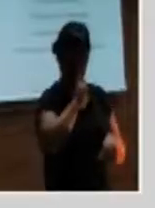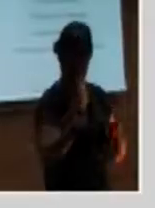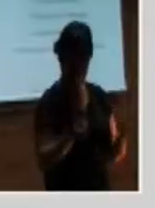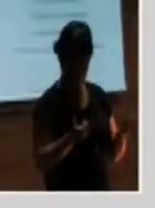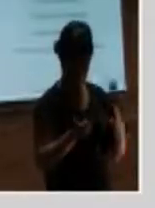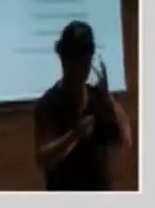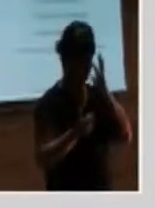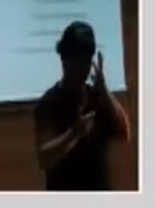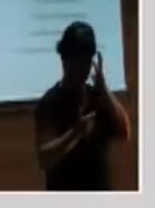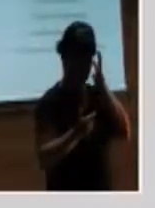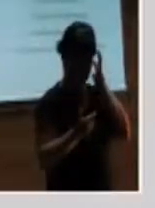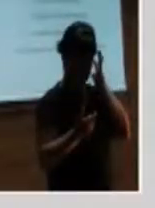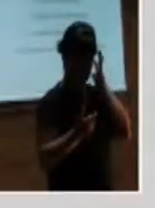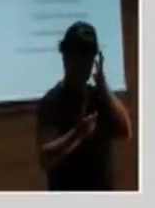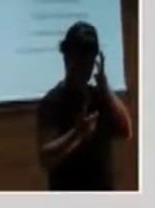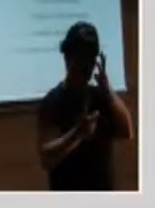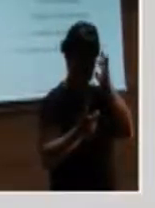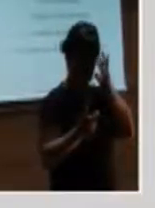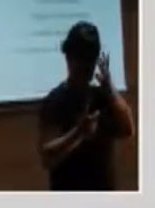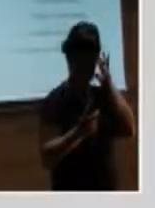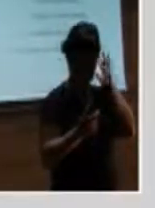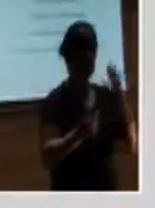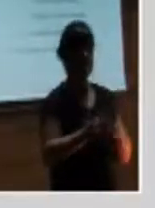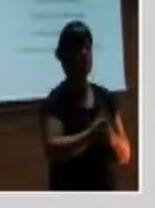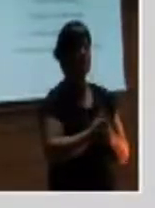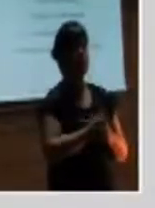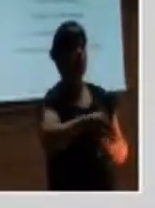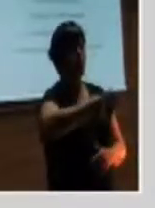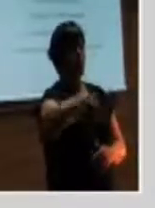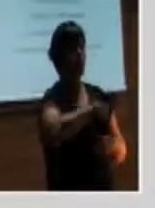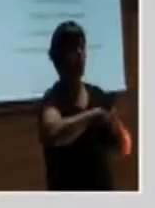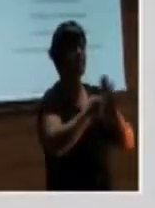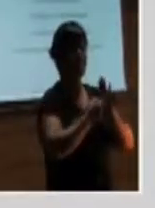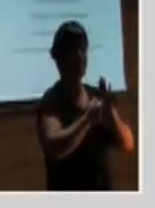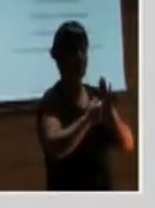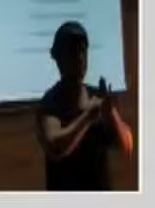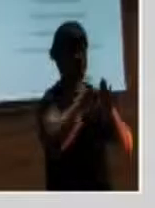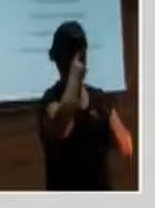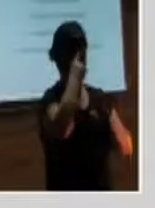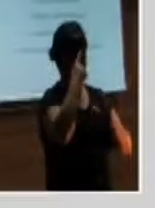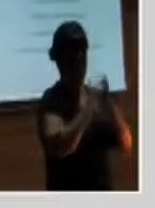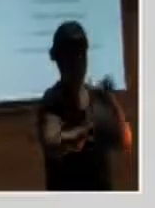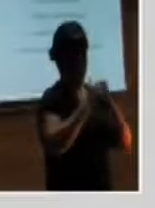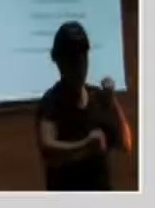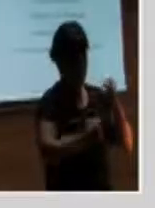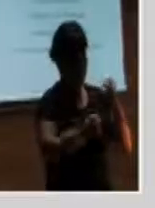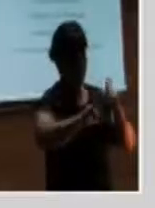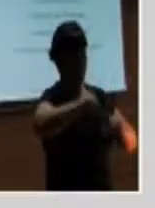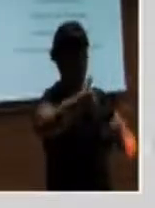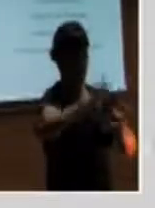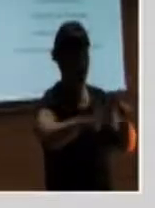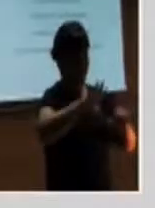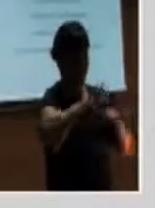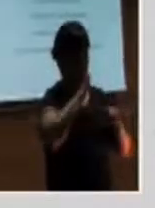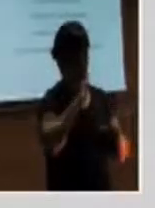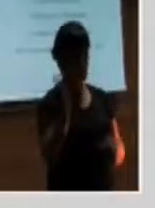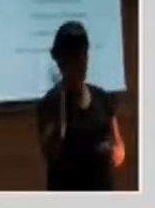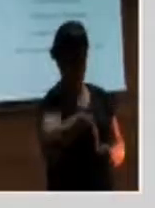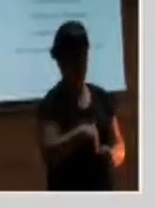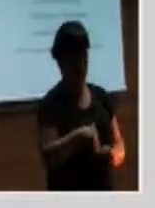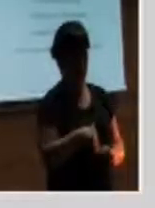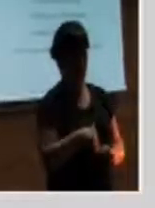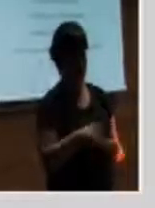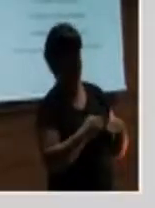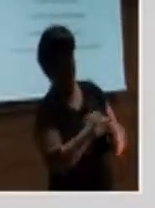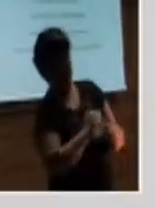We actually do not have a national dementia plan, which is a mystery why we don't have that. However, there are